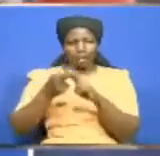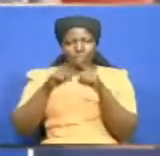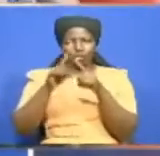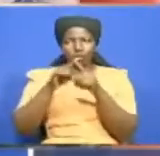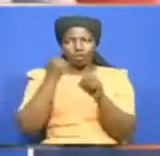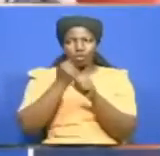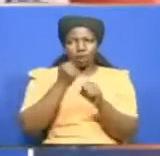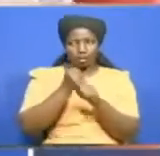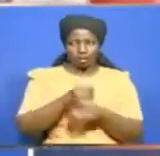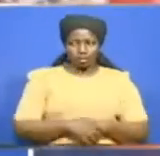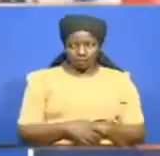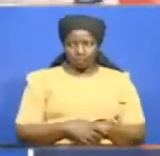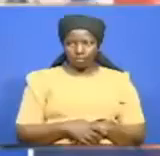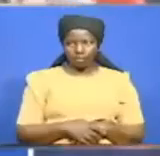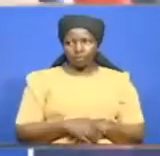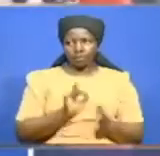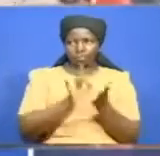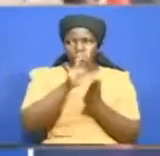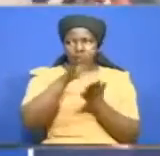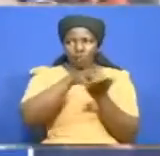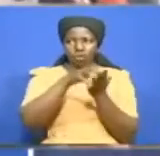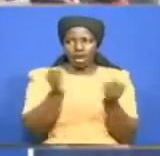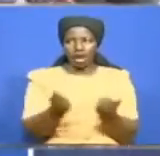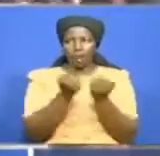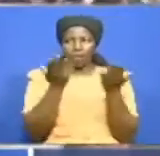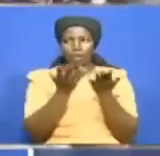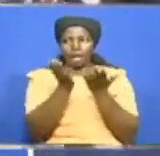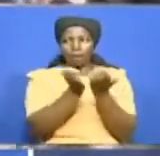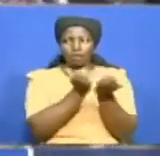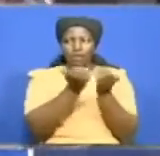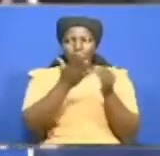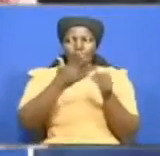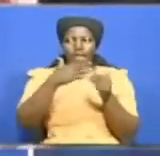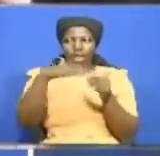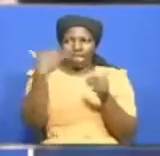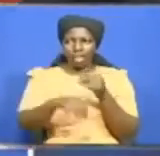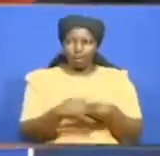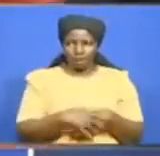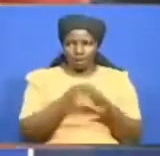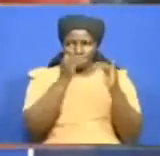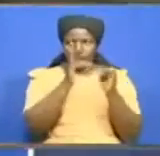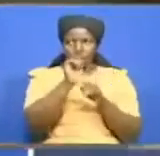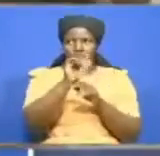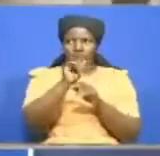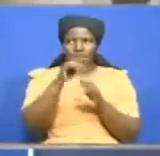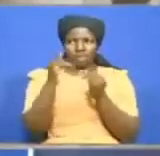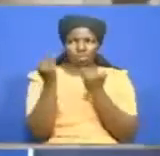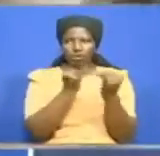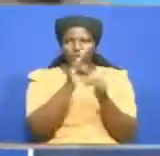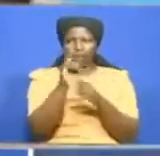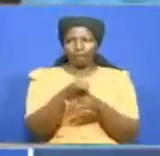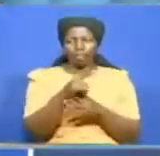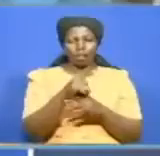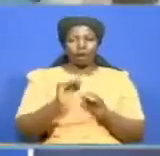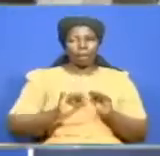employee. A redundancy situation will, however, arise where a business ceases to exist. The new act also introduces a 1 month maternity leave in case